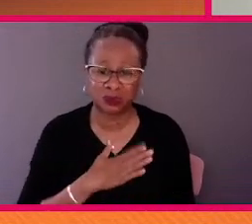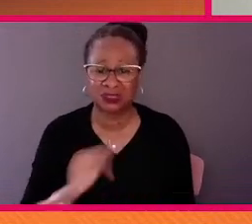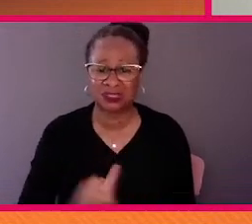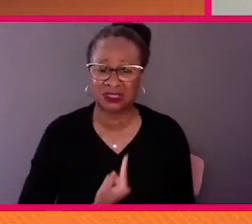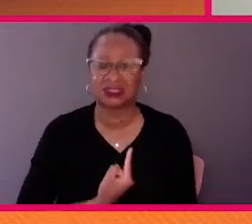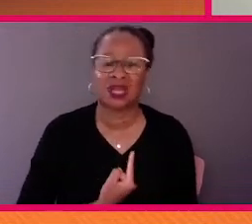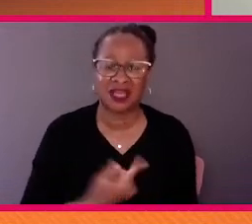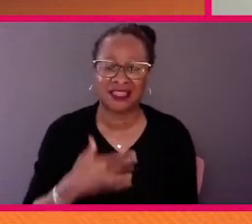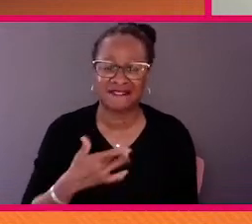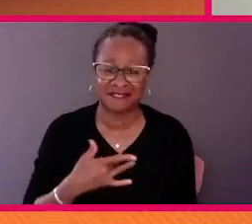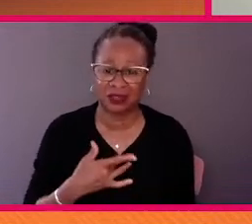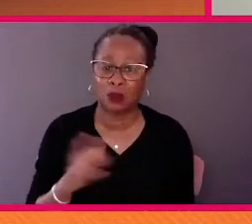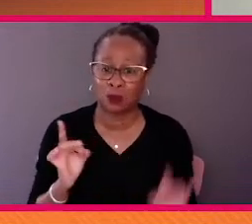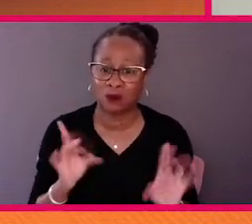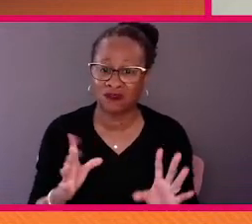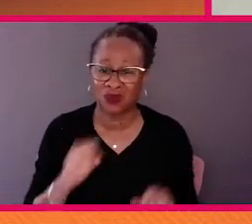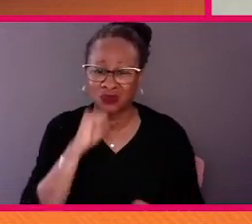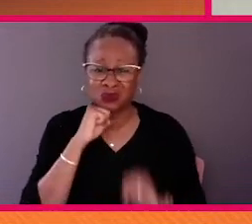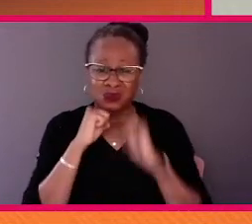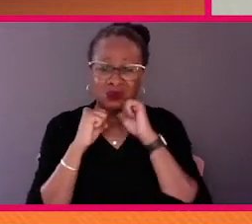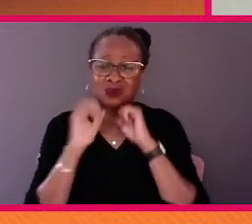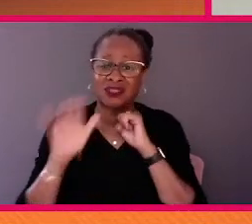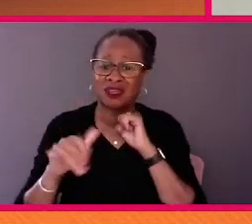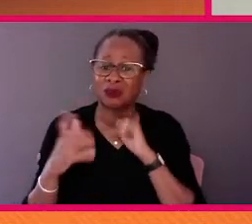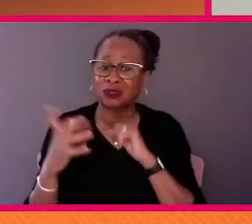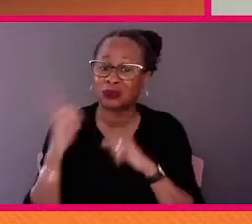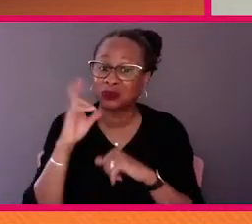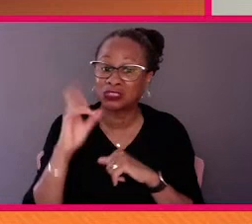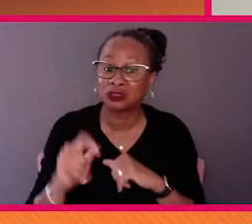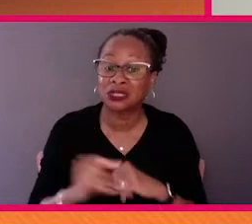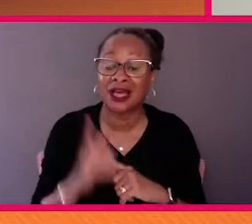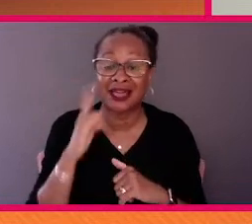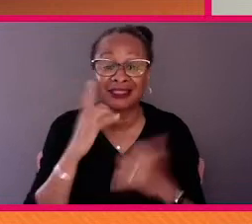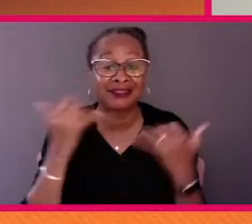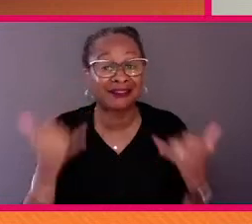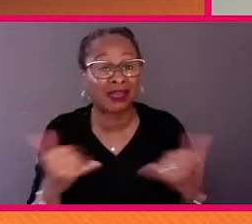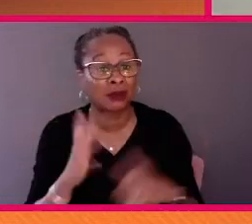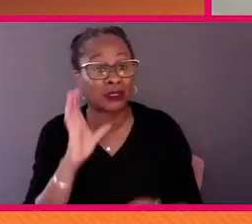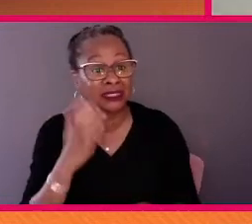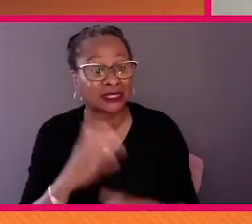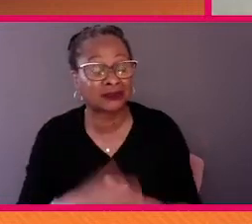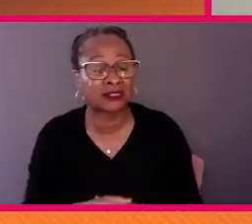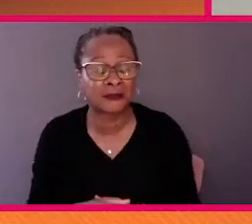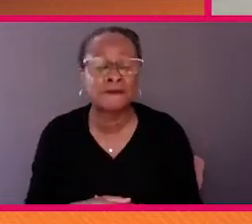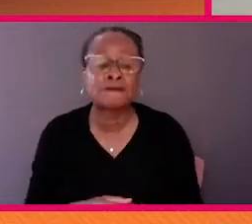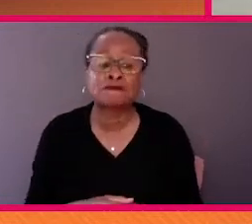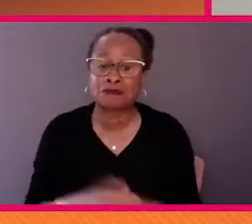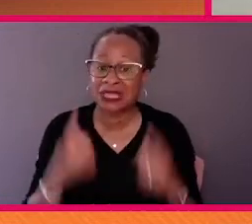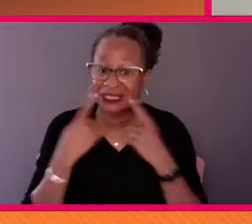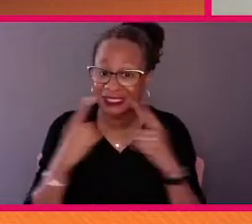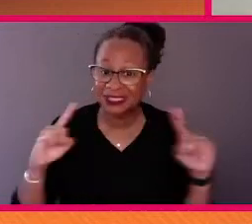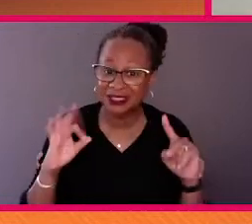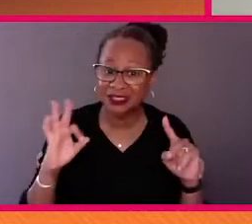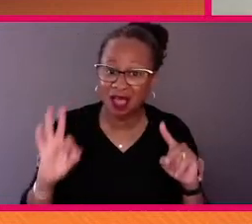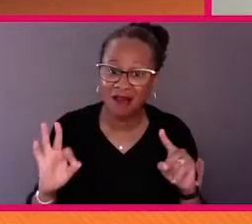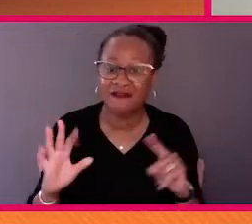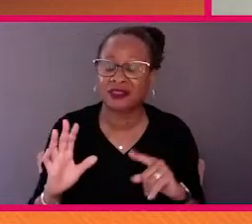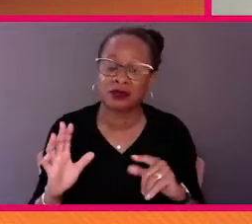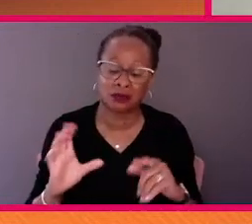punch to the chest. And, I think right now it seems like, you know, the success of the Oscars the last couple of